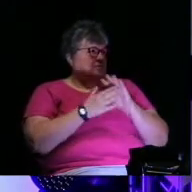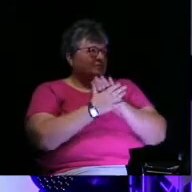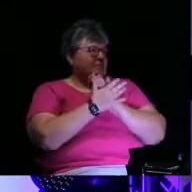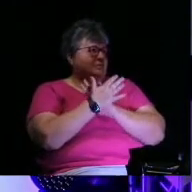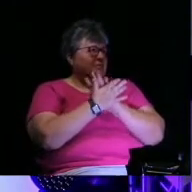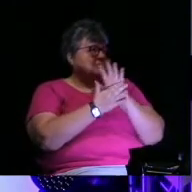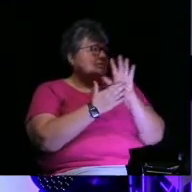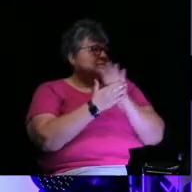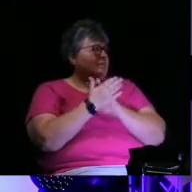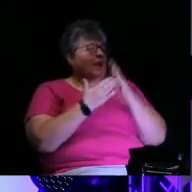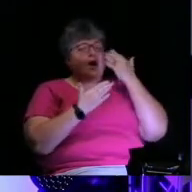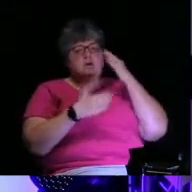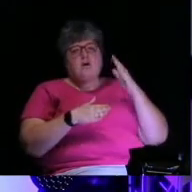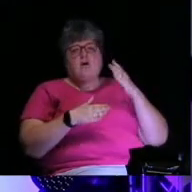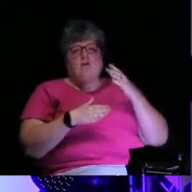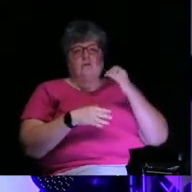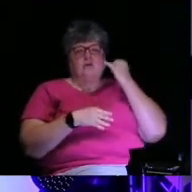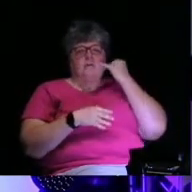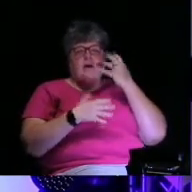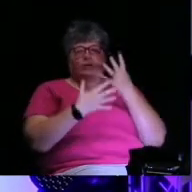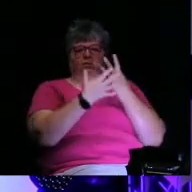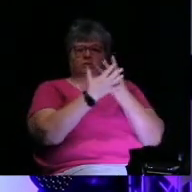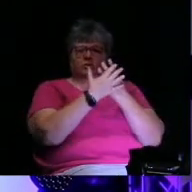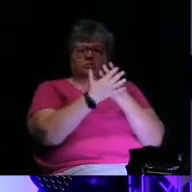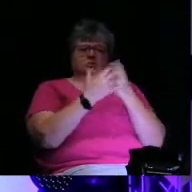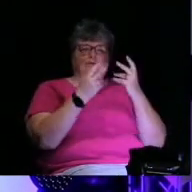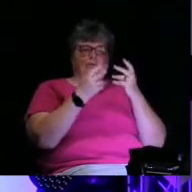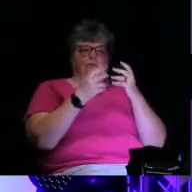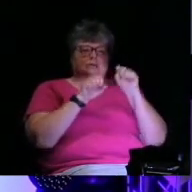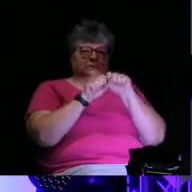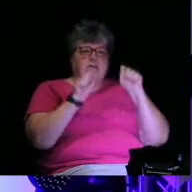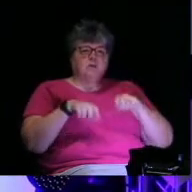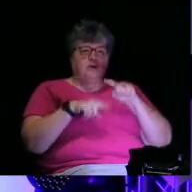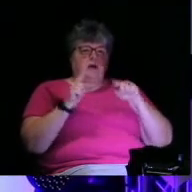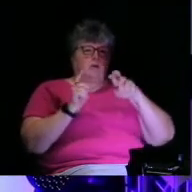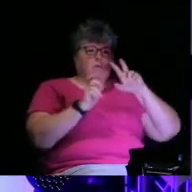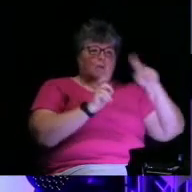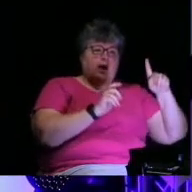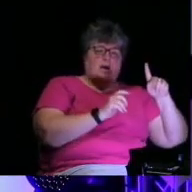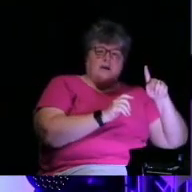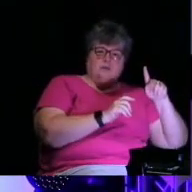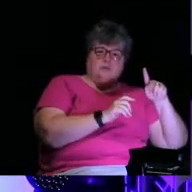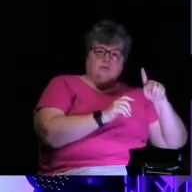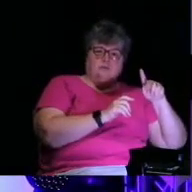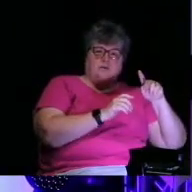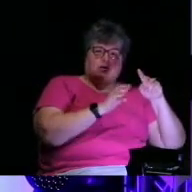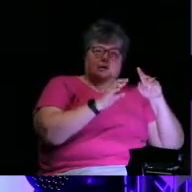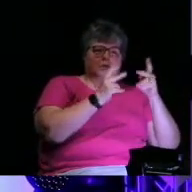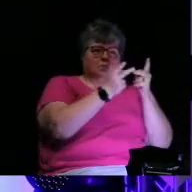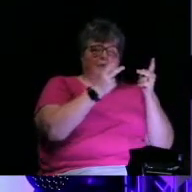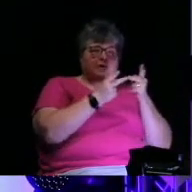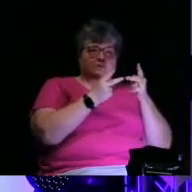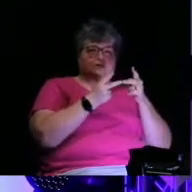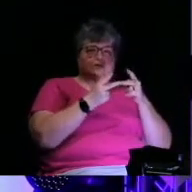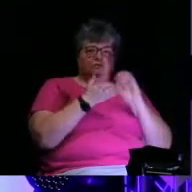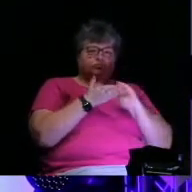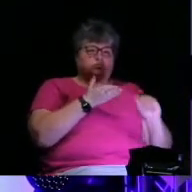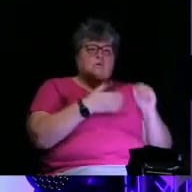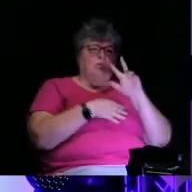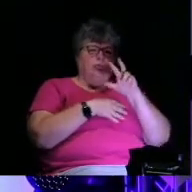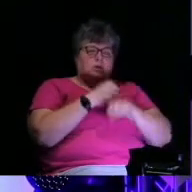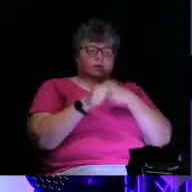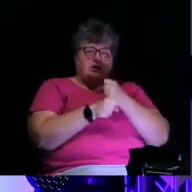So I don't know if you guys know about the correctional system. You cannot, in Colorado, you cannot go back into a facility unless you've been out 3 years. This man is so regarded